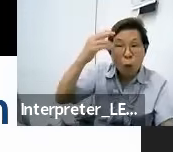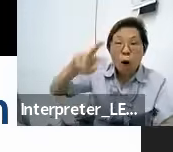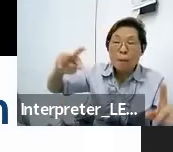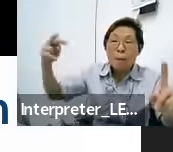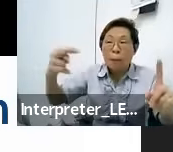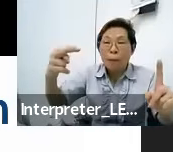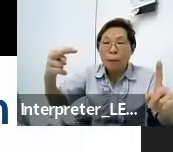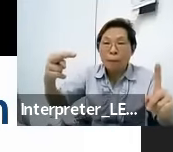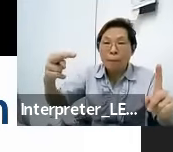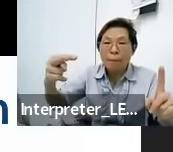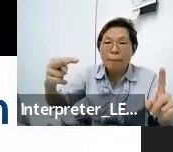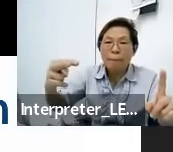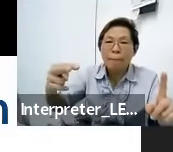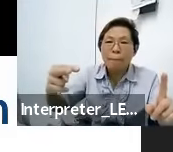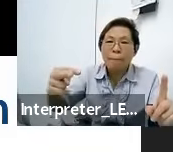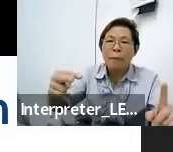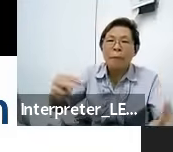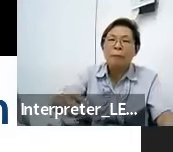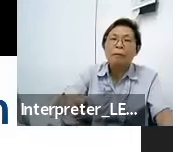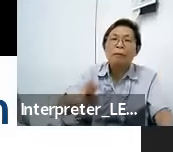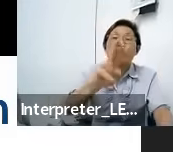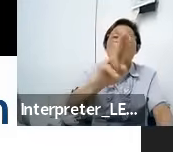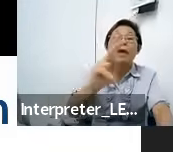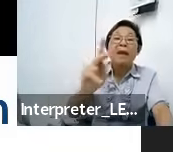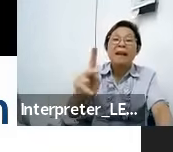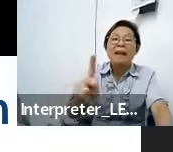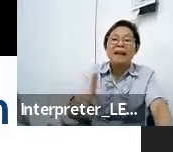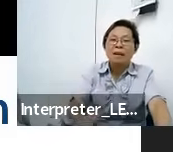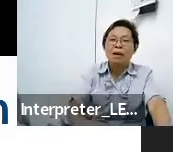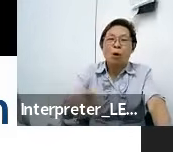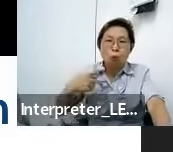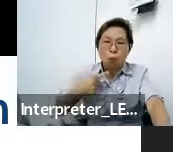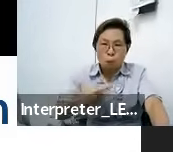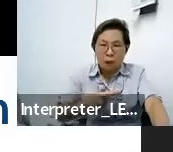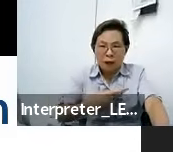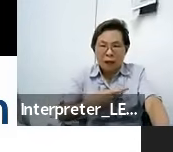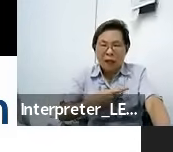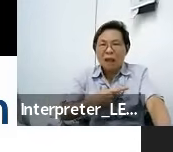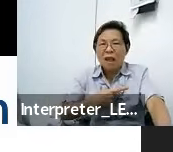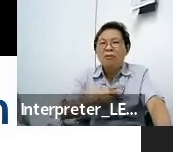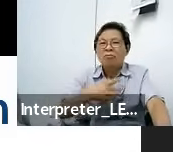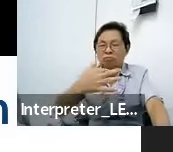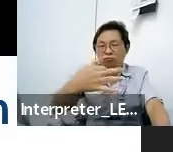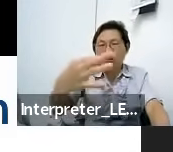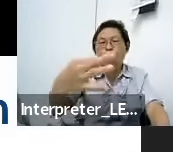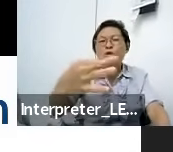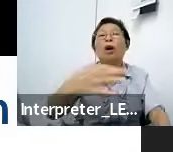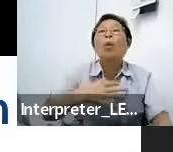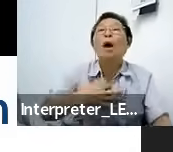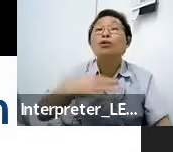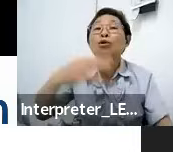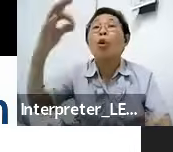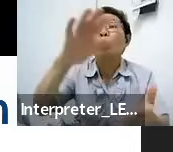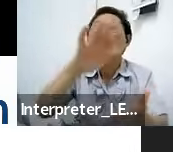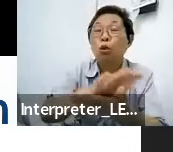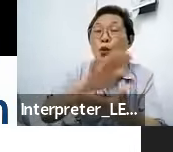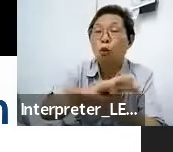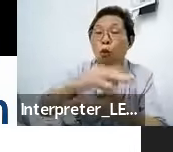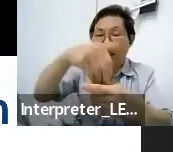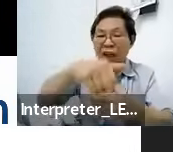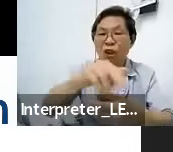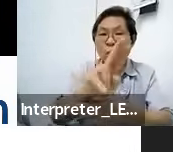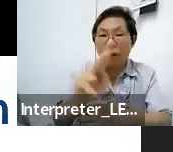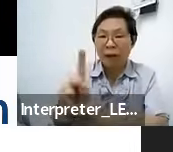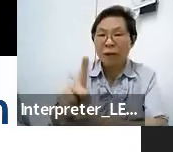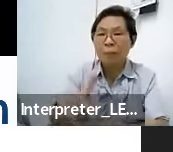UK curriculum, but also being Cambridge. But we are very much chosen by schools and parents to support learners, both in the UK and a